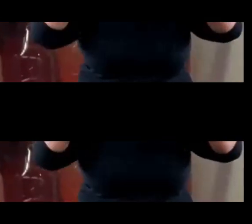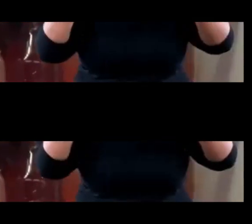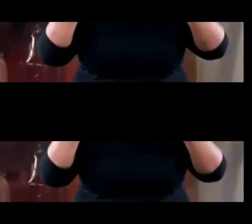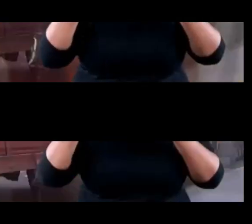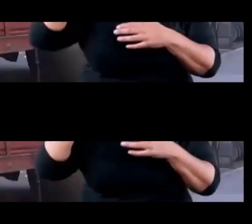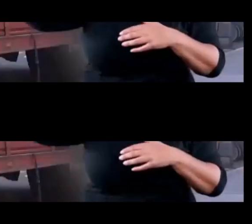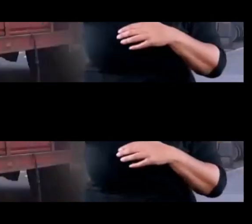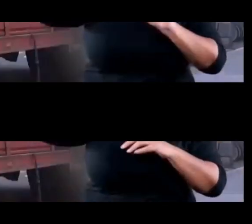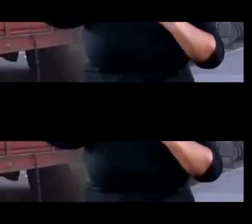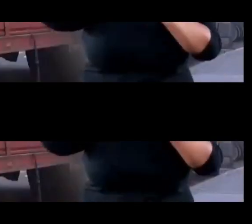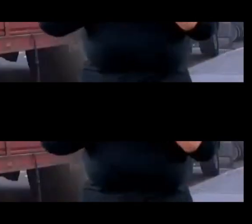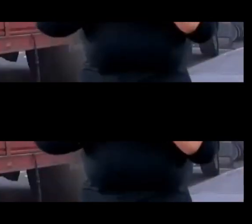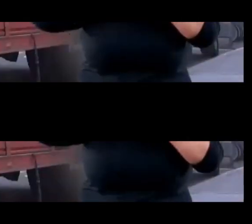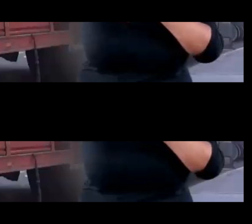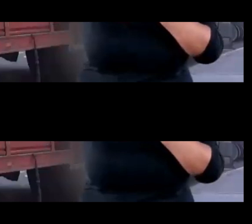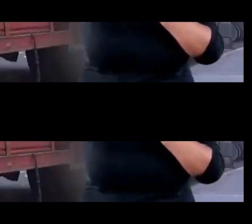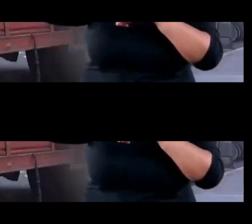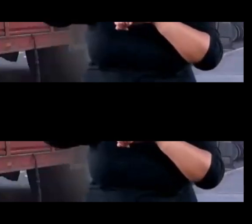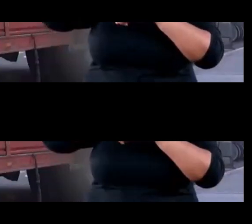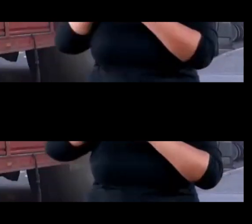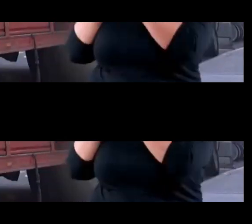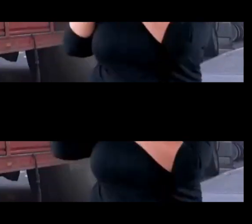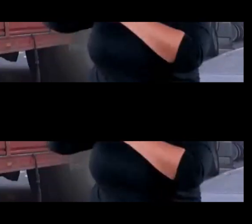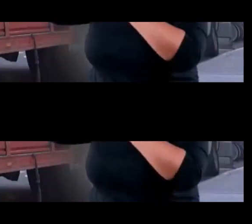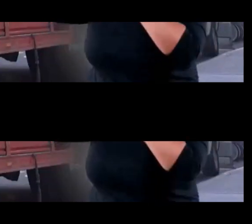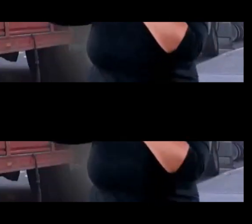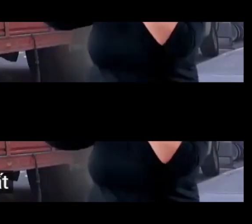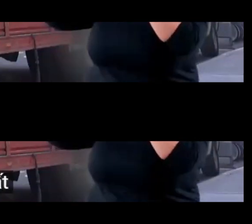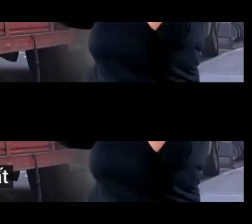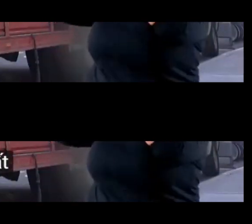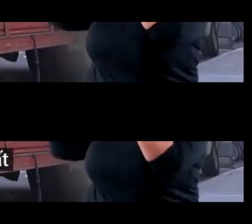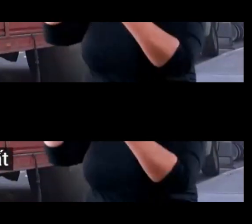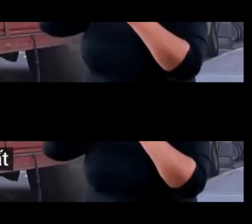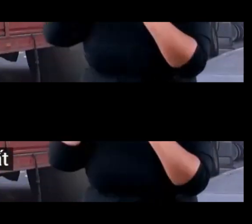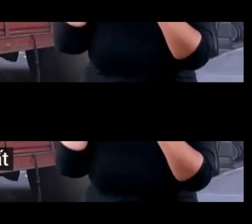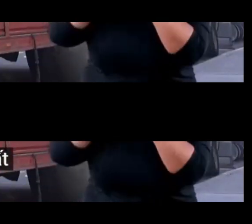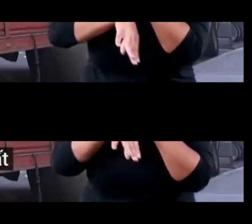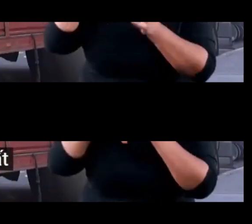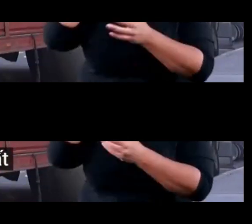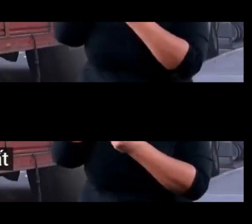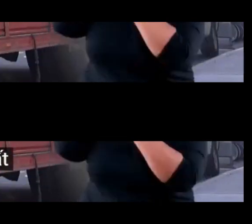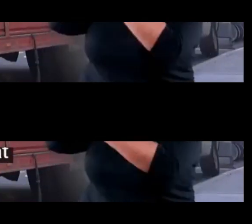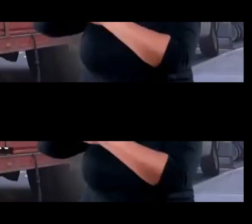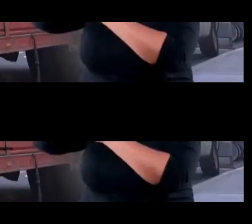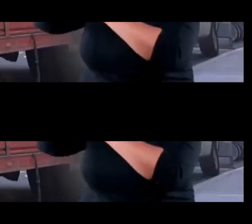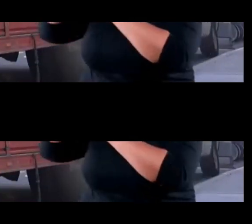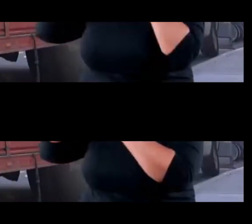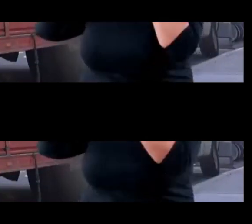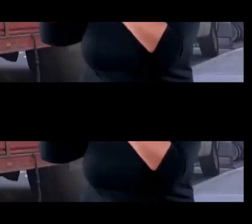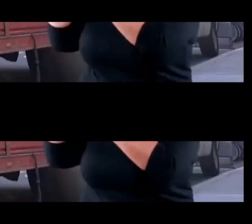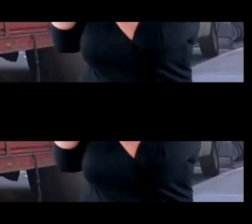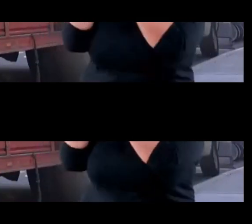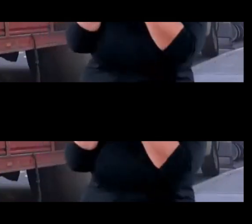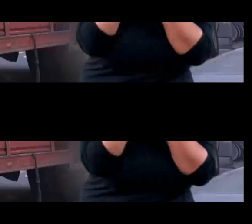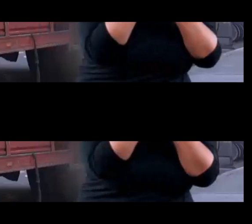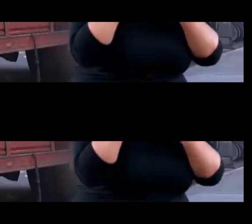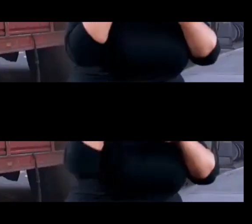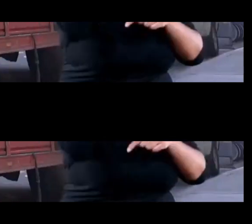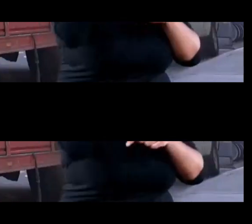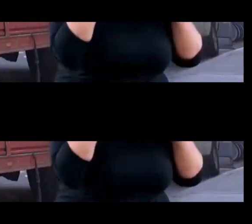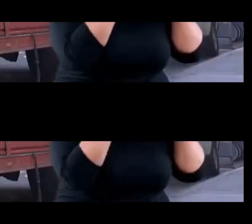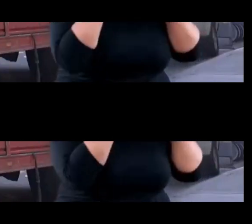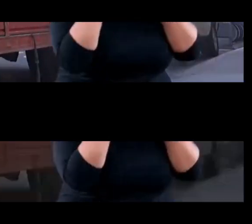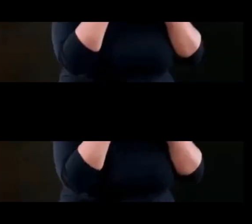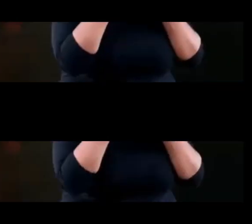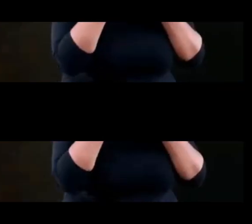sell. So the British government buys the soda for really cheap and then tells the British company to ship the soda to